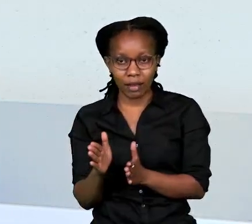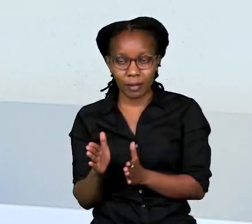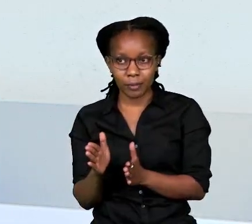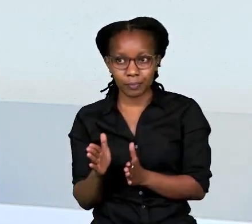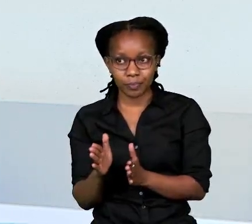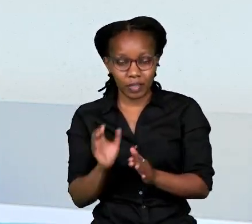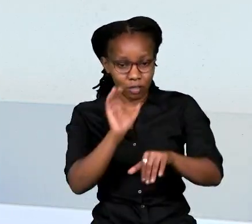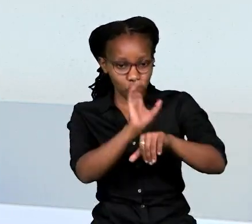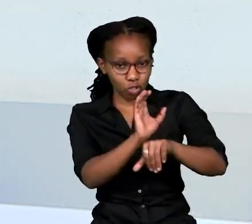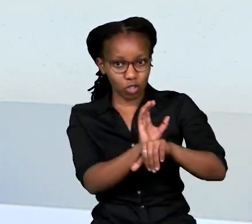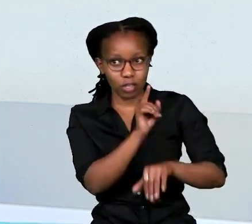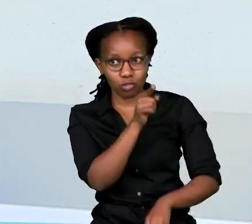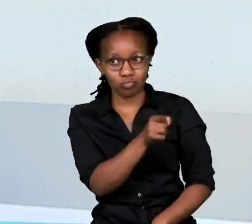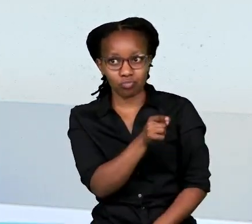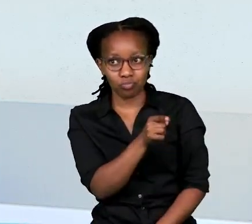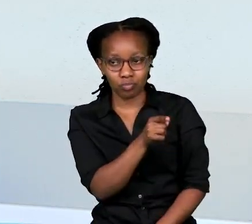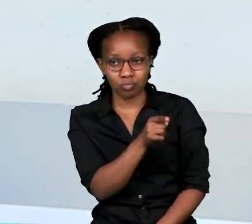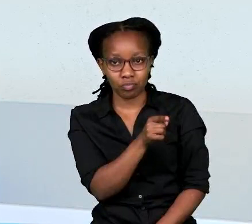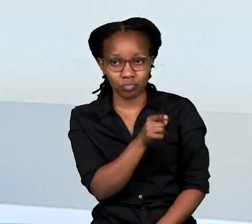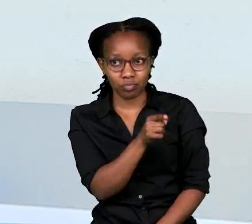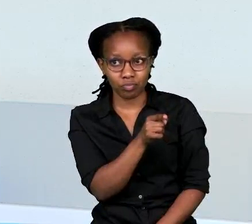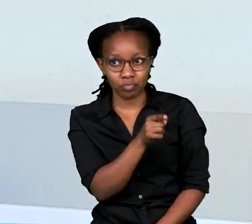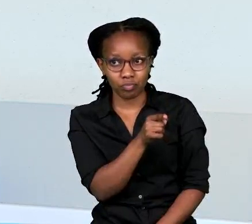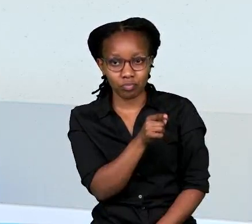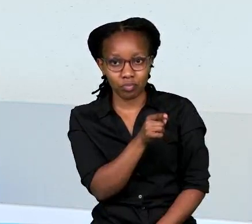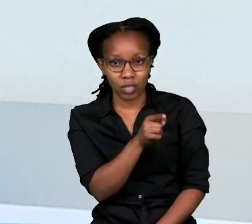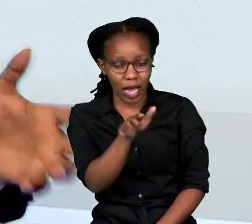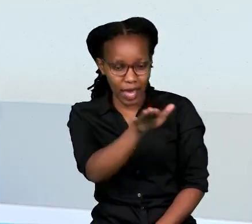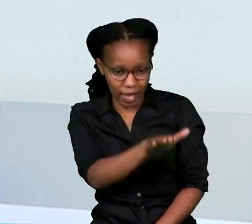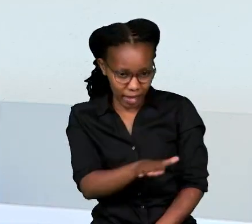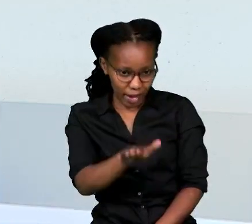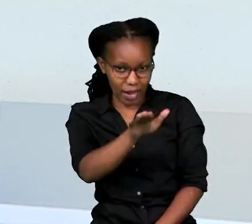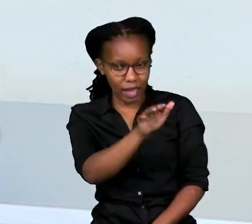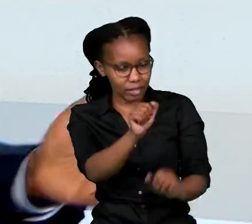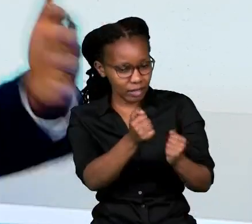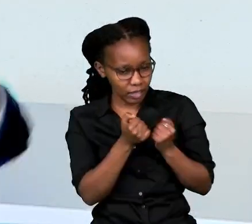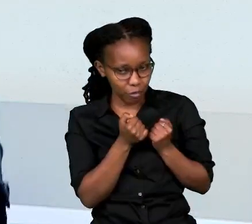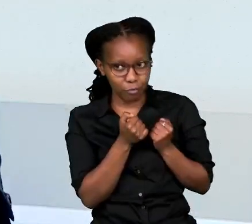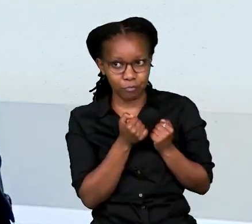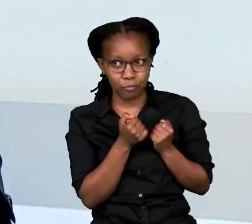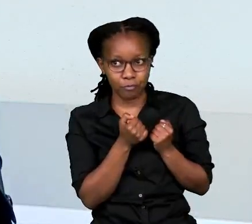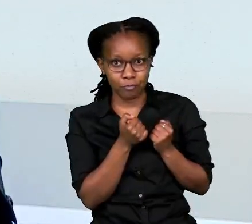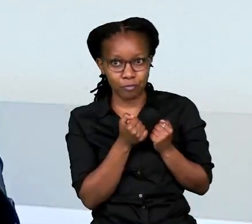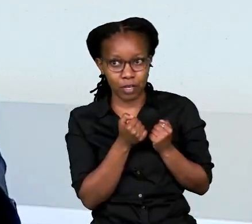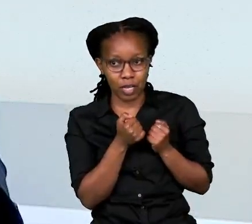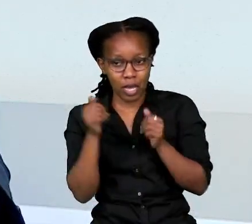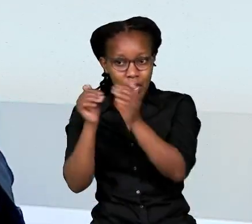view the church as a refuge. You know, you see now they've suddenly come into